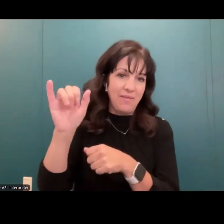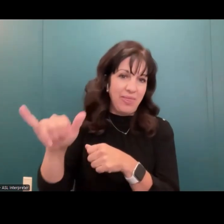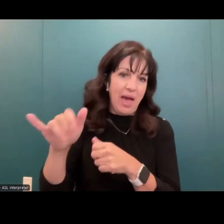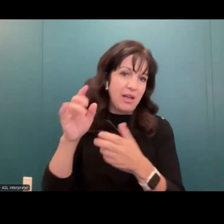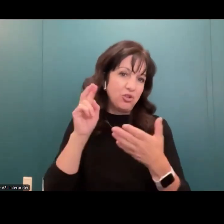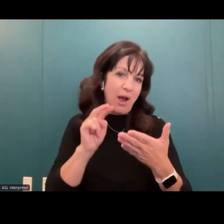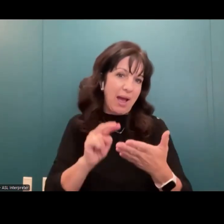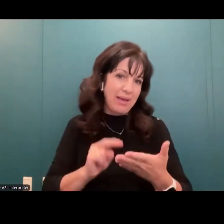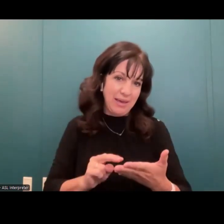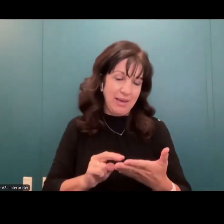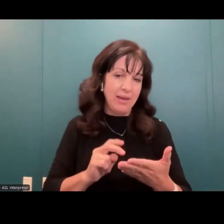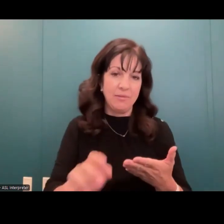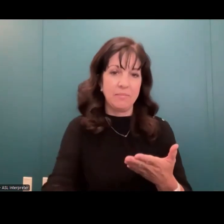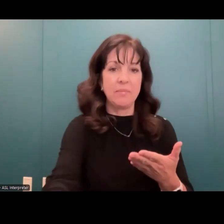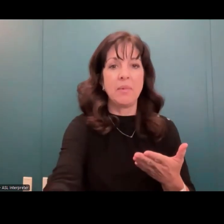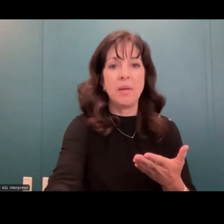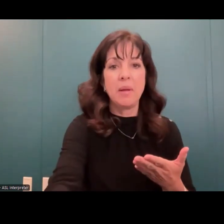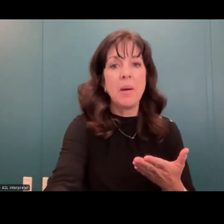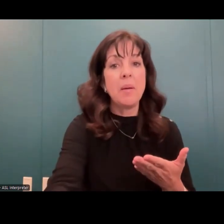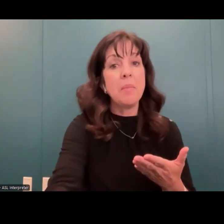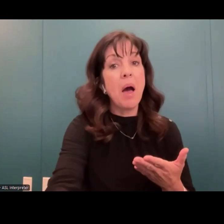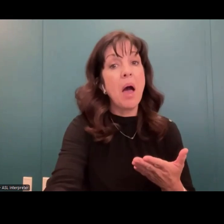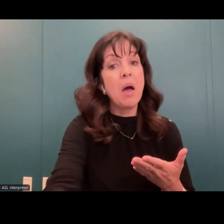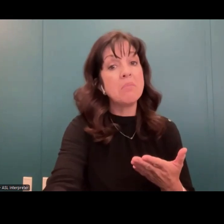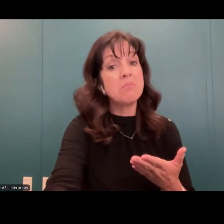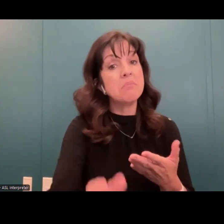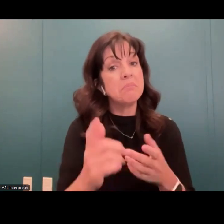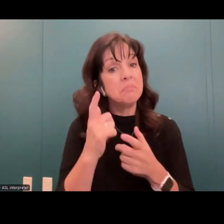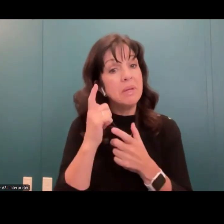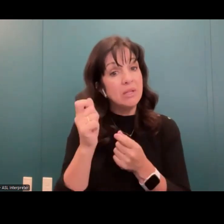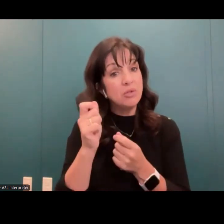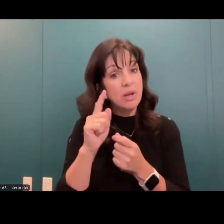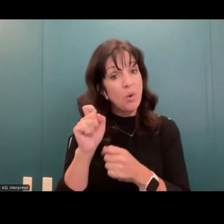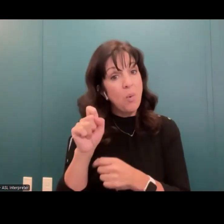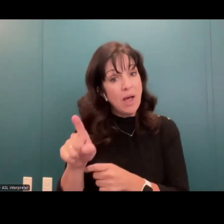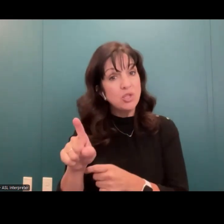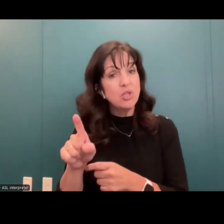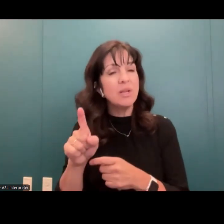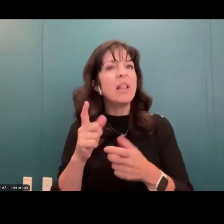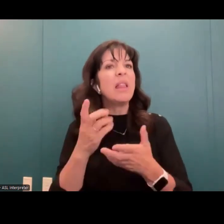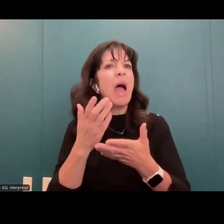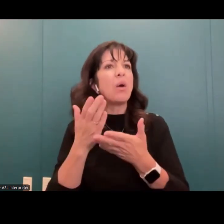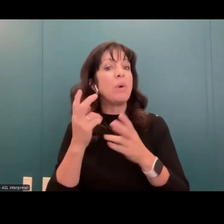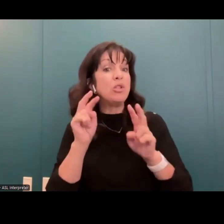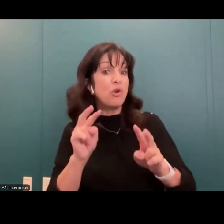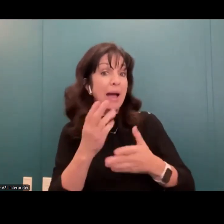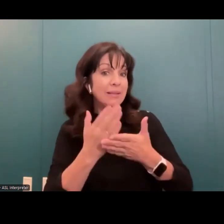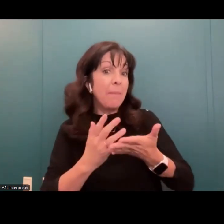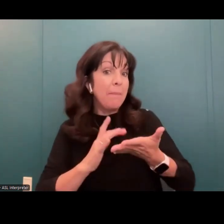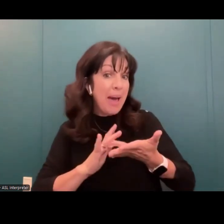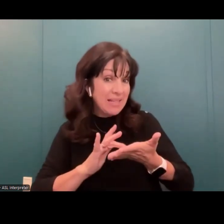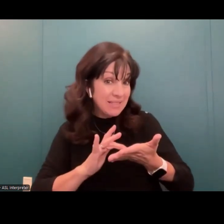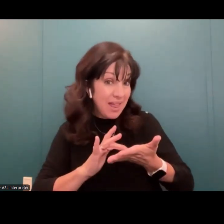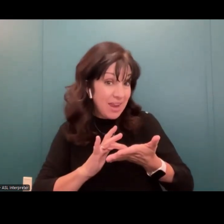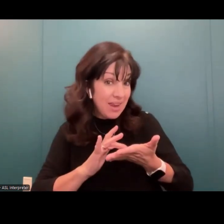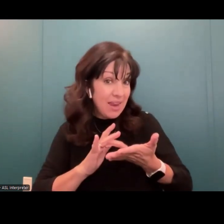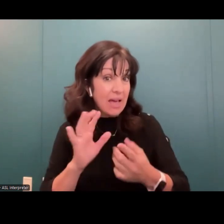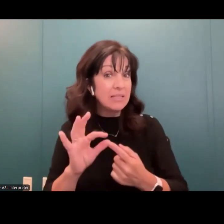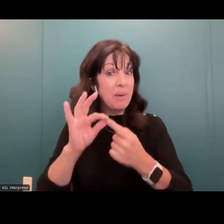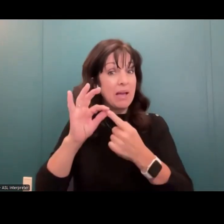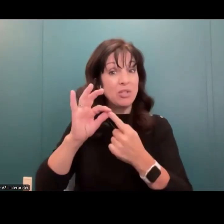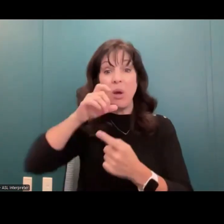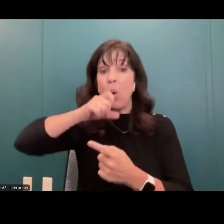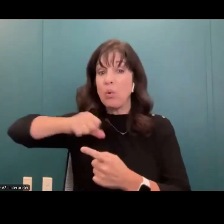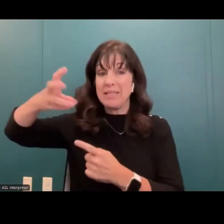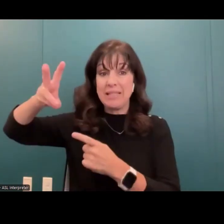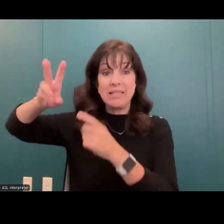tracking. It's an interesting question. What we do track is some medications. We have tracked, especially in our